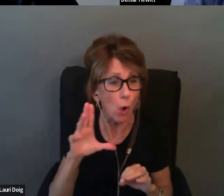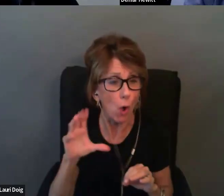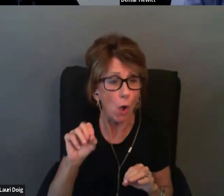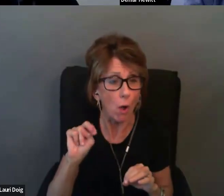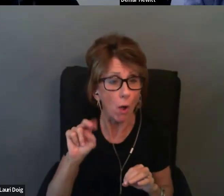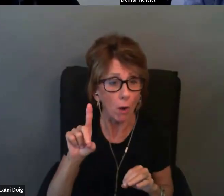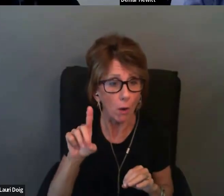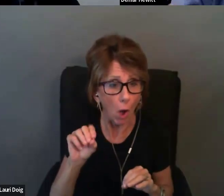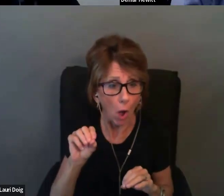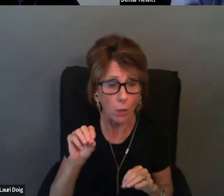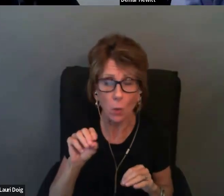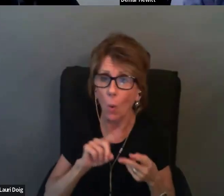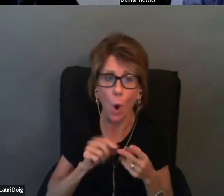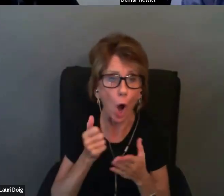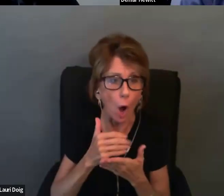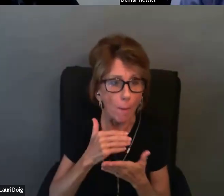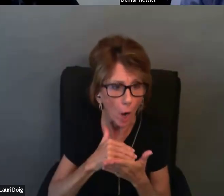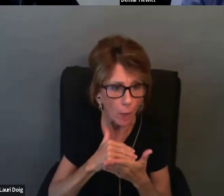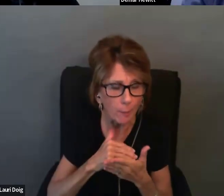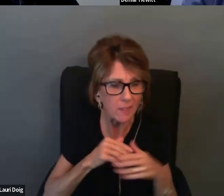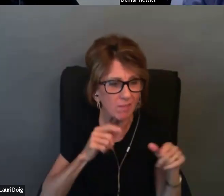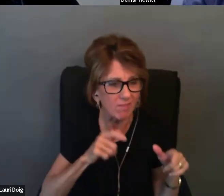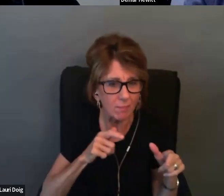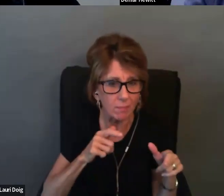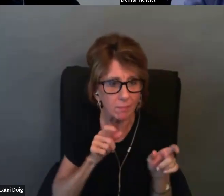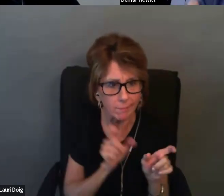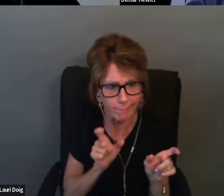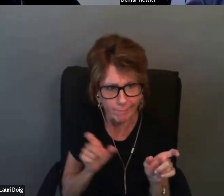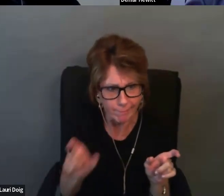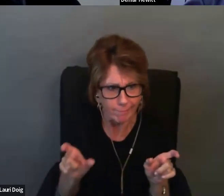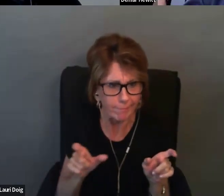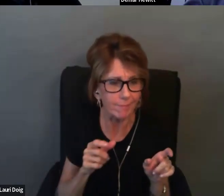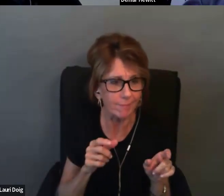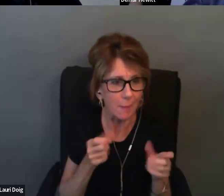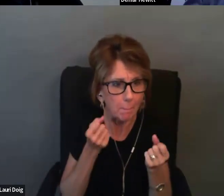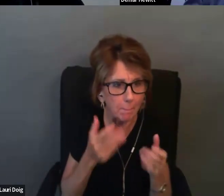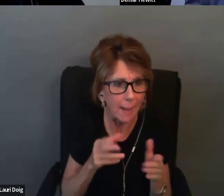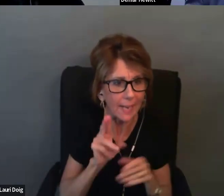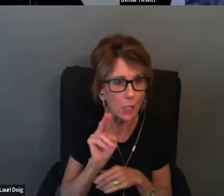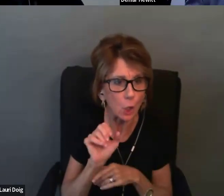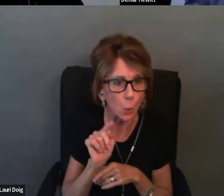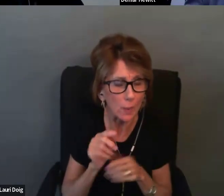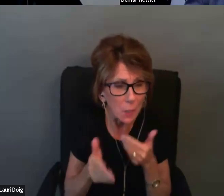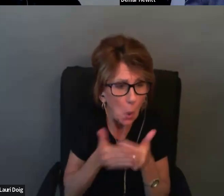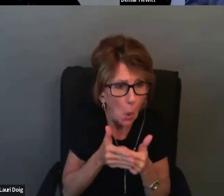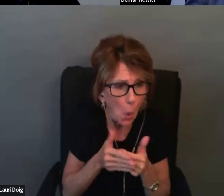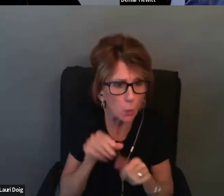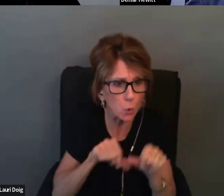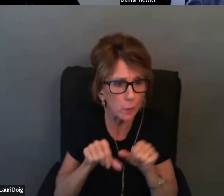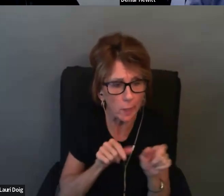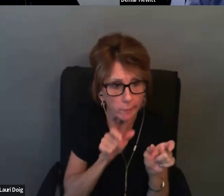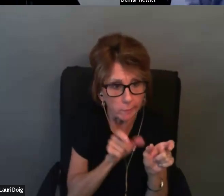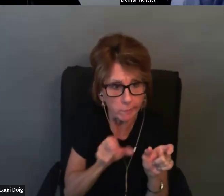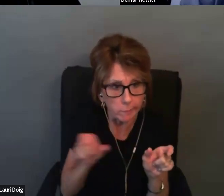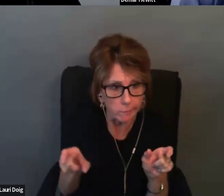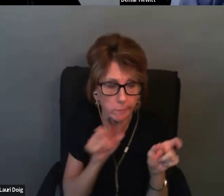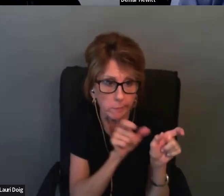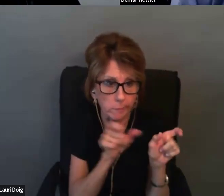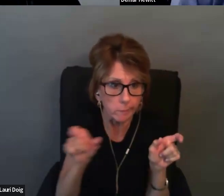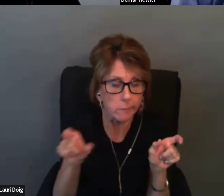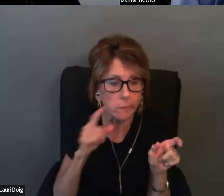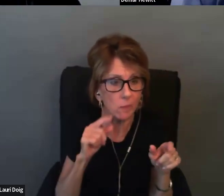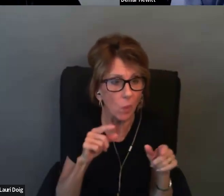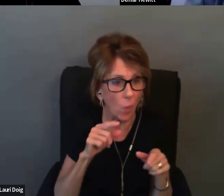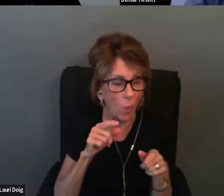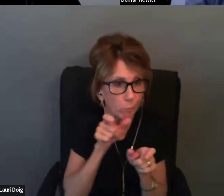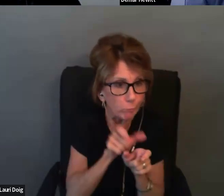or in many apartment settings, where you have residential units so closely joined, they're really